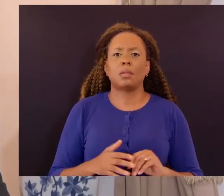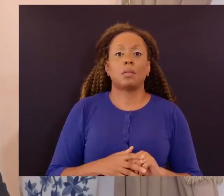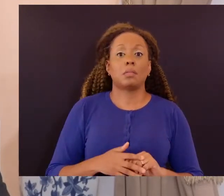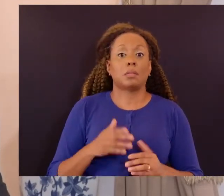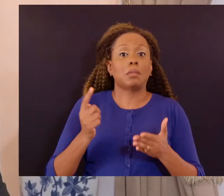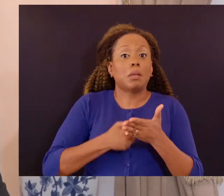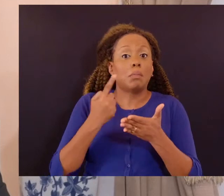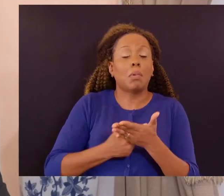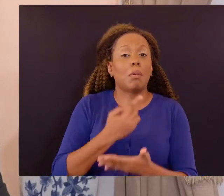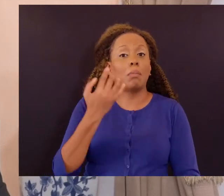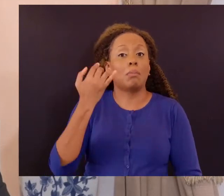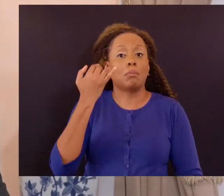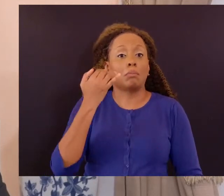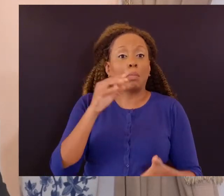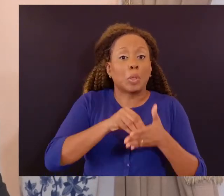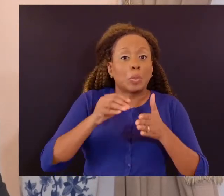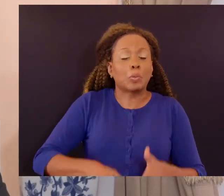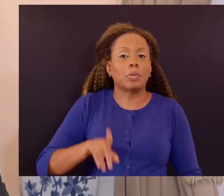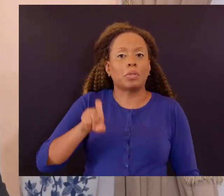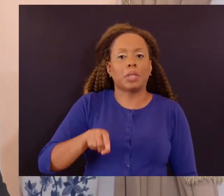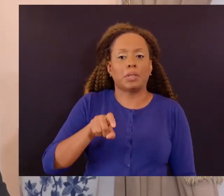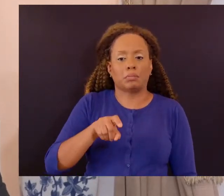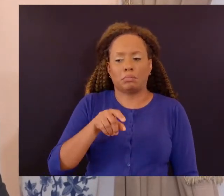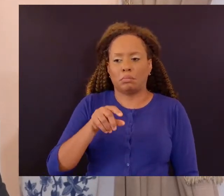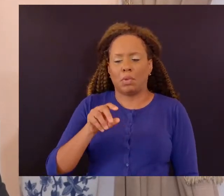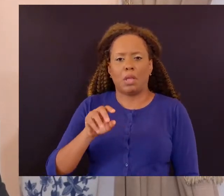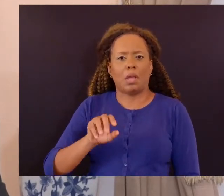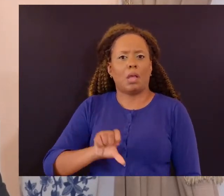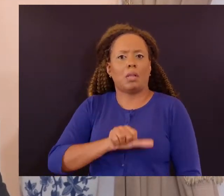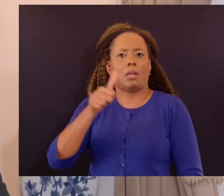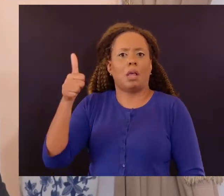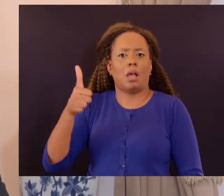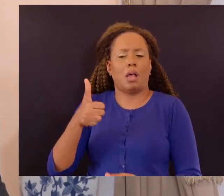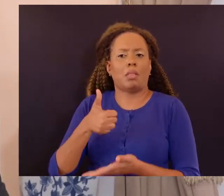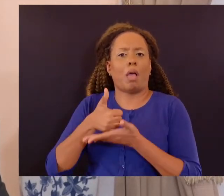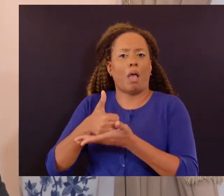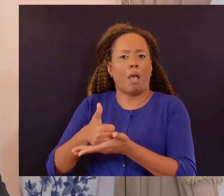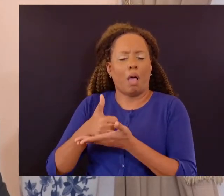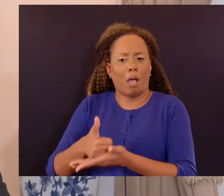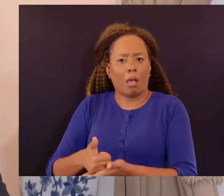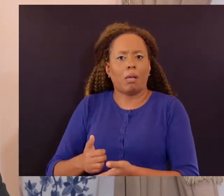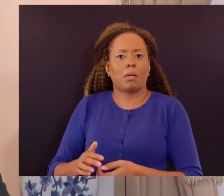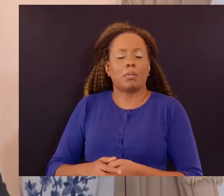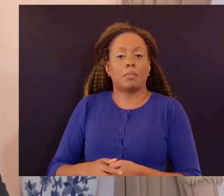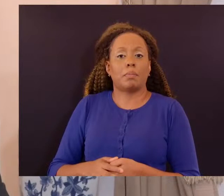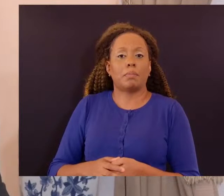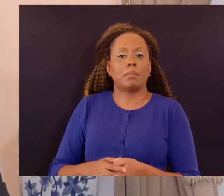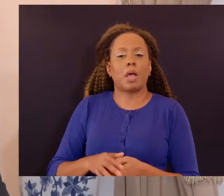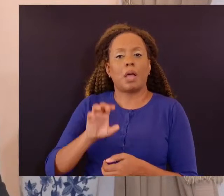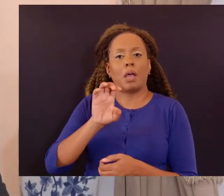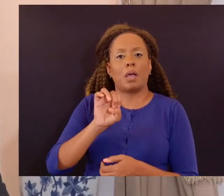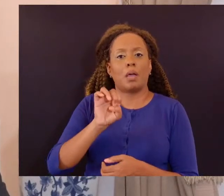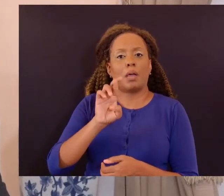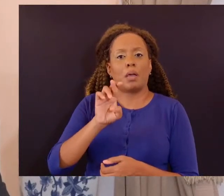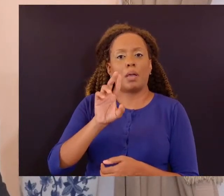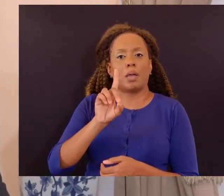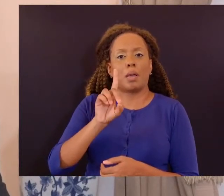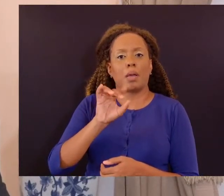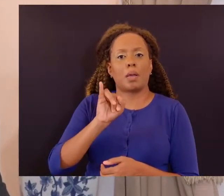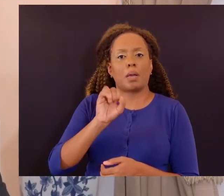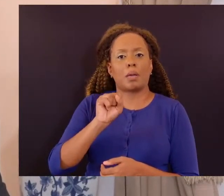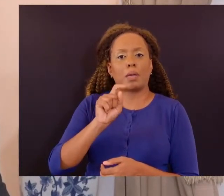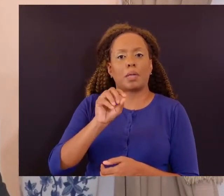we have a very comprehensive program in place with the assistance of the Urdeston Teachers Training College to be able to get us to safety